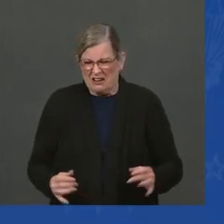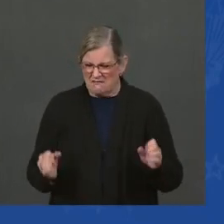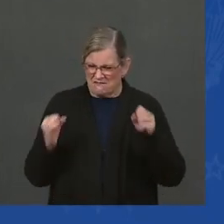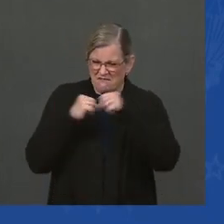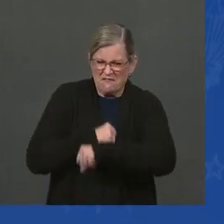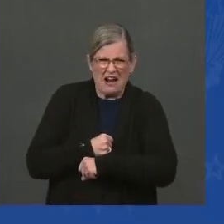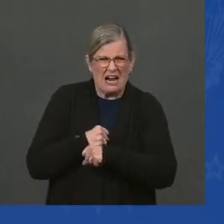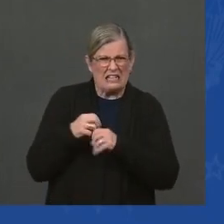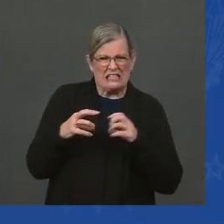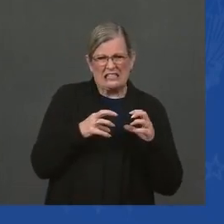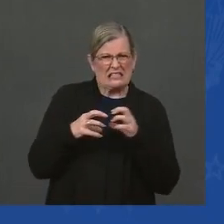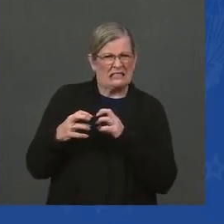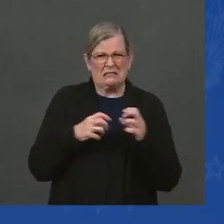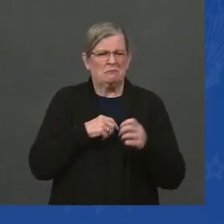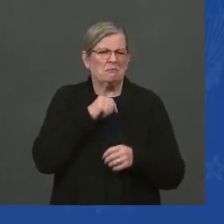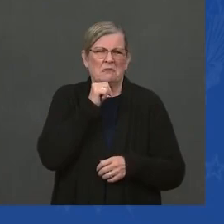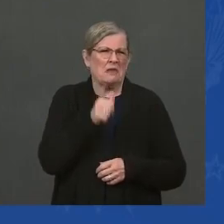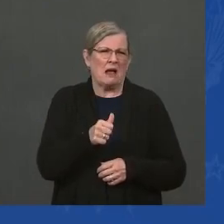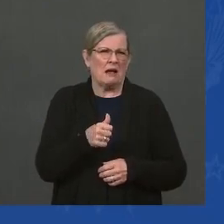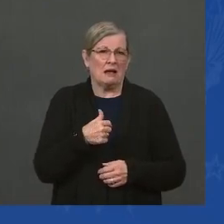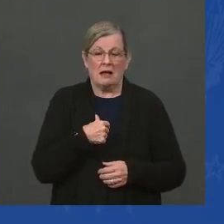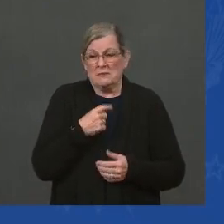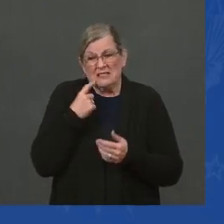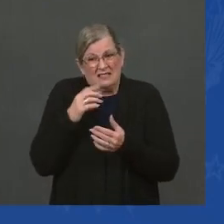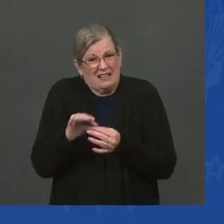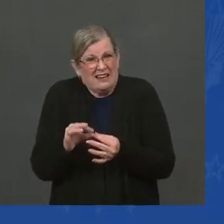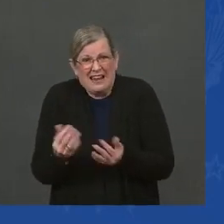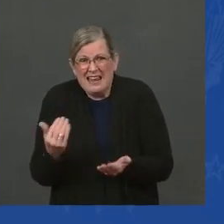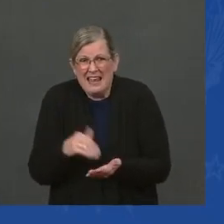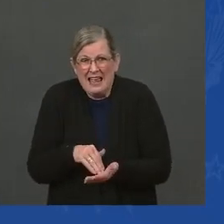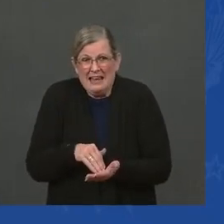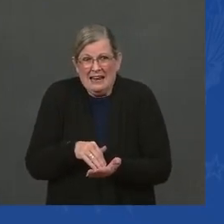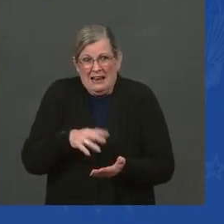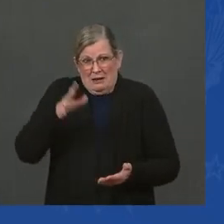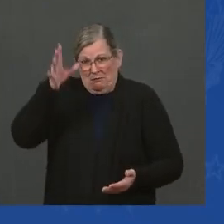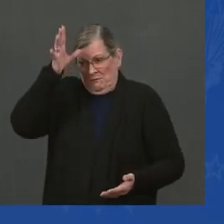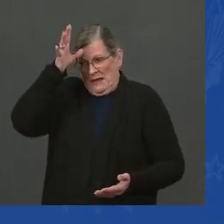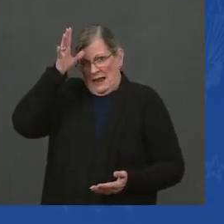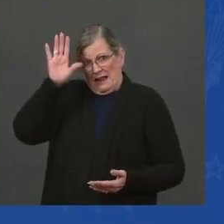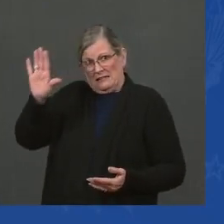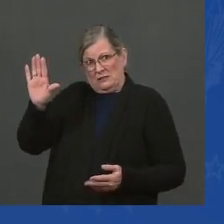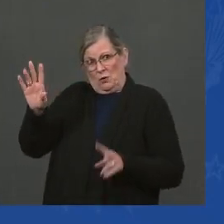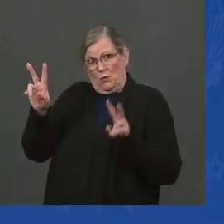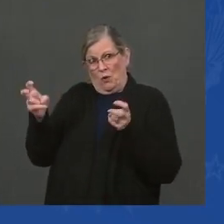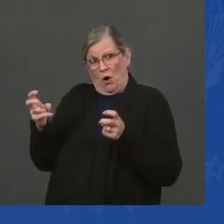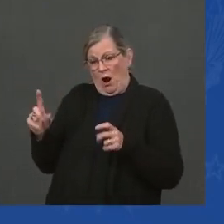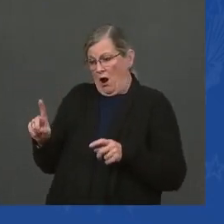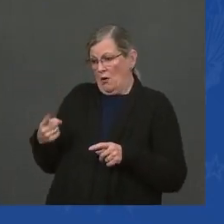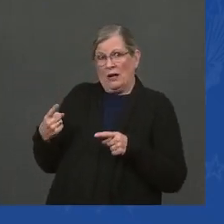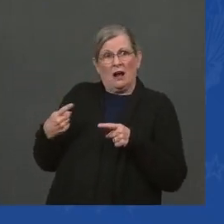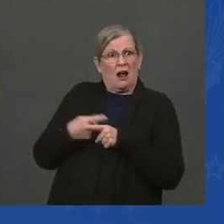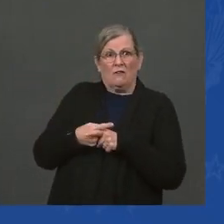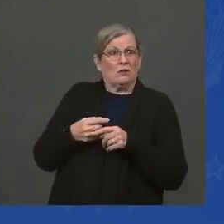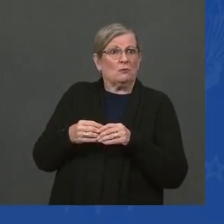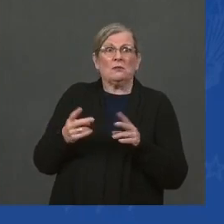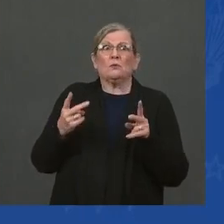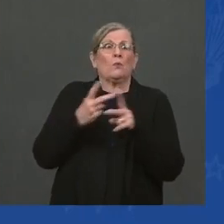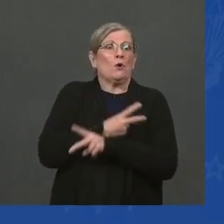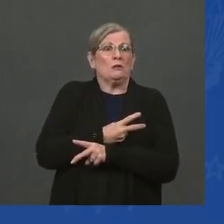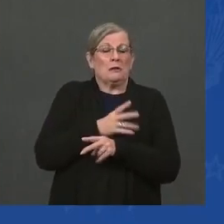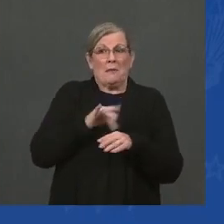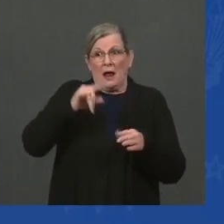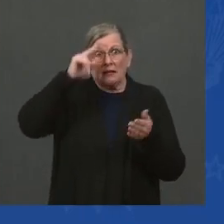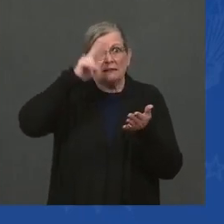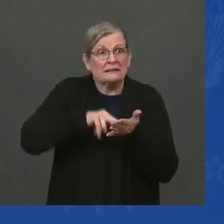before, my dad had an expression. He said the only conflict worse than one that's intended is one that's unintended. One